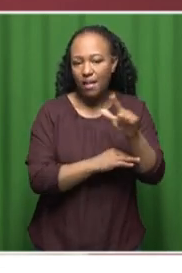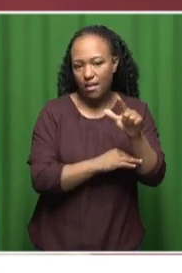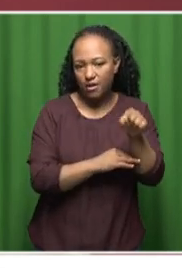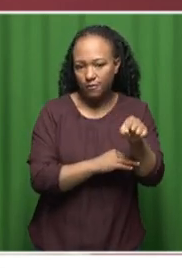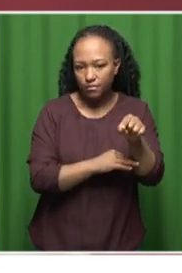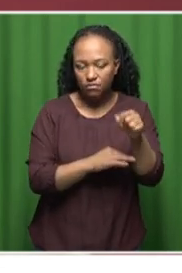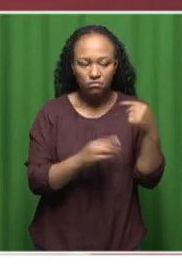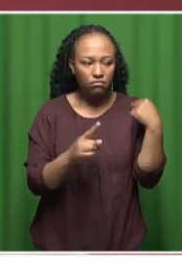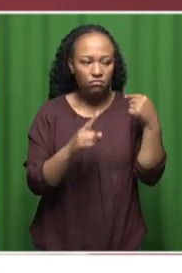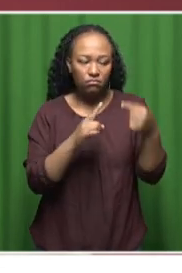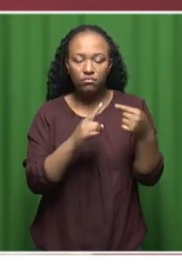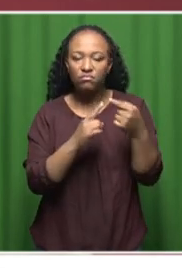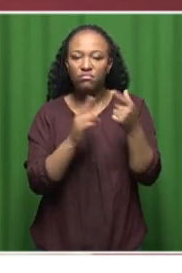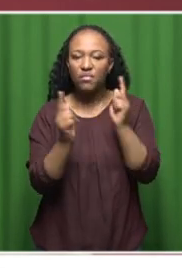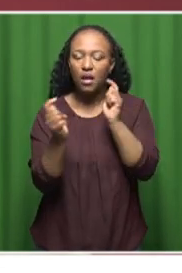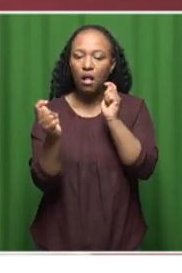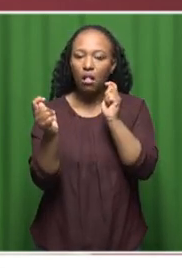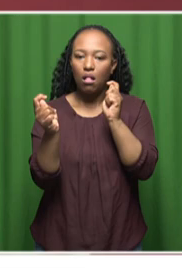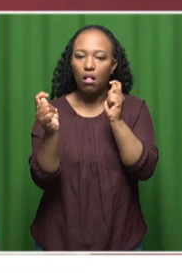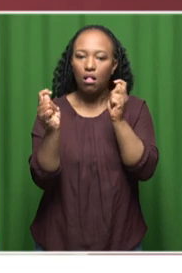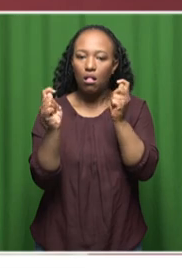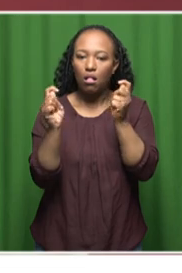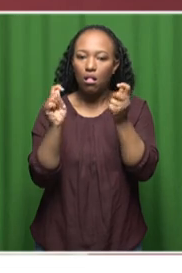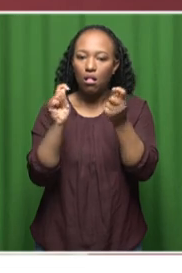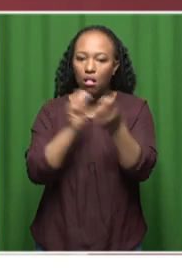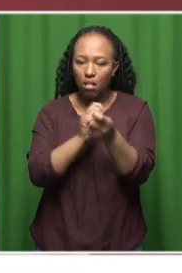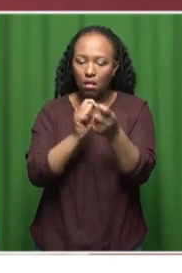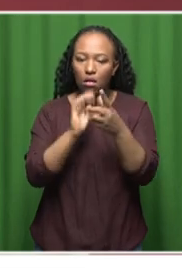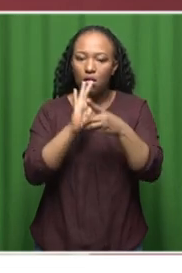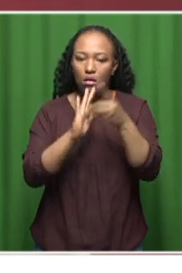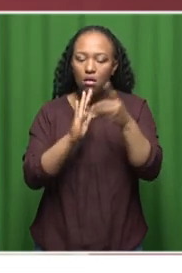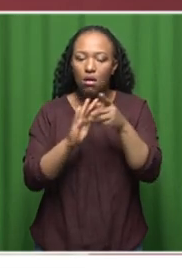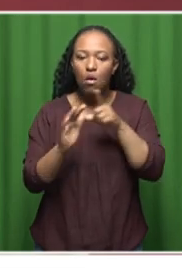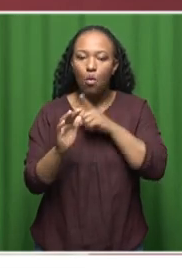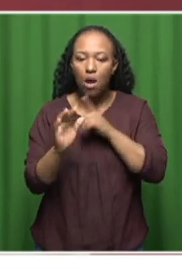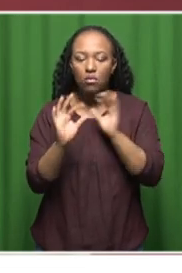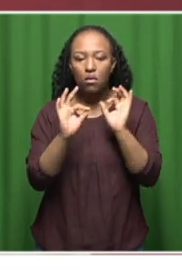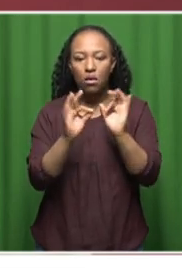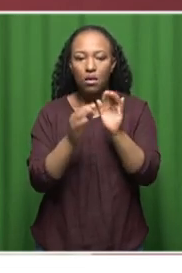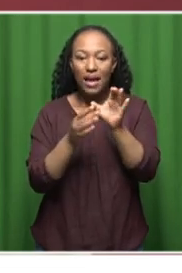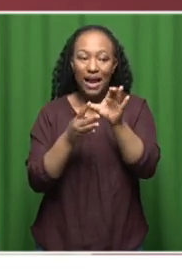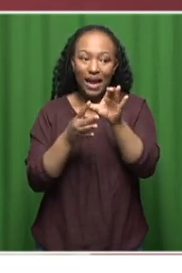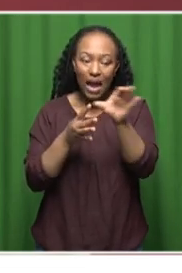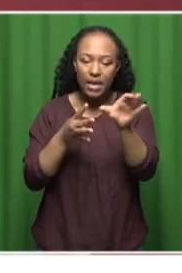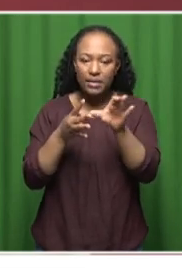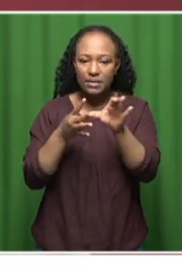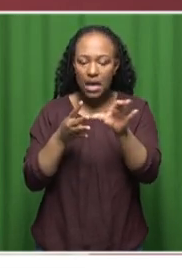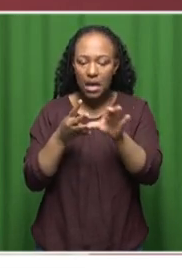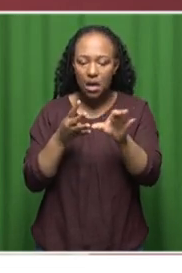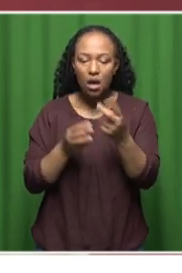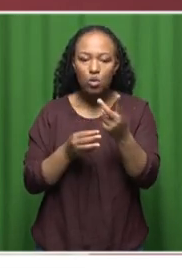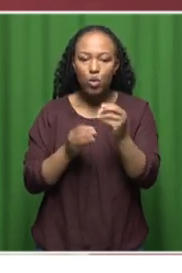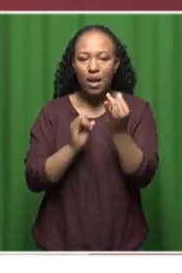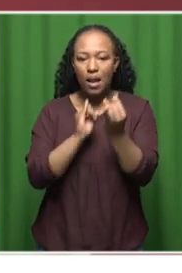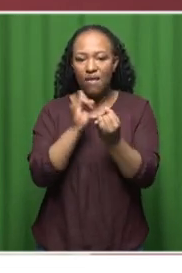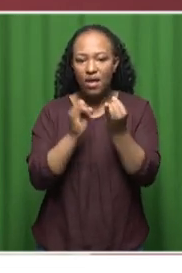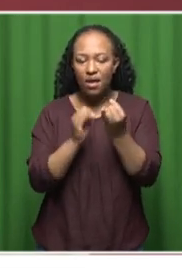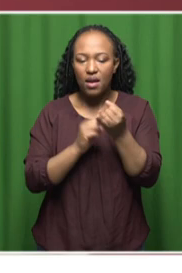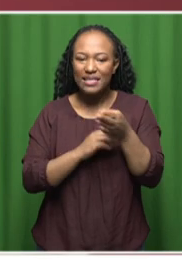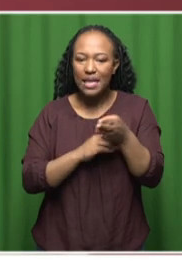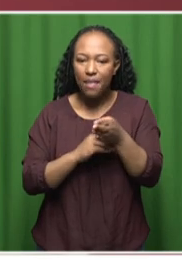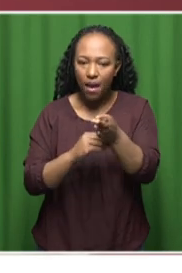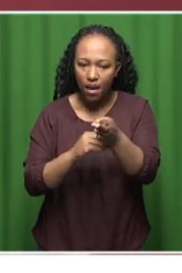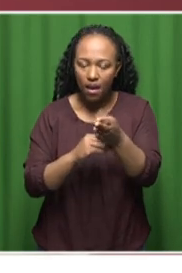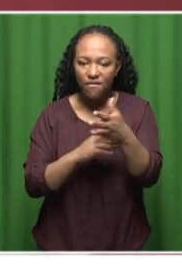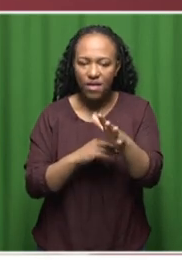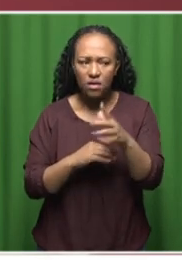an evolution of development to meet a particular criteria. I think around 2011, Sedibeng thought that